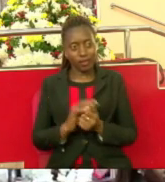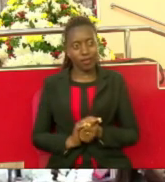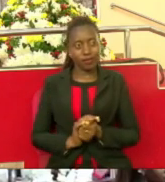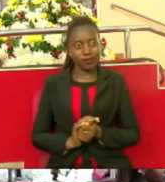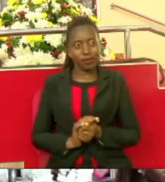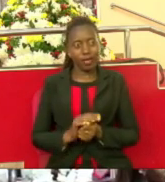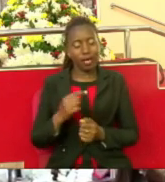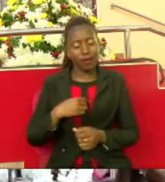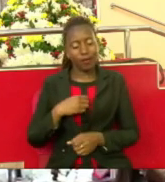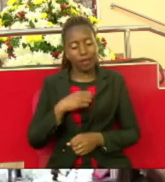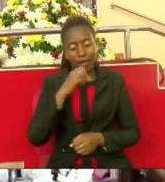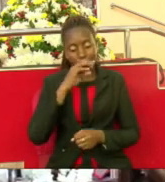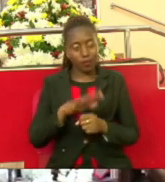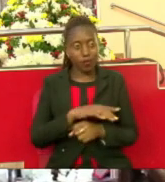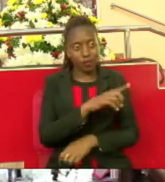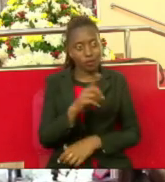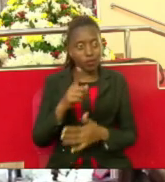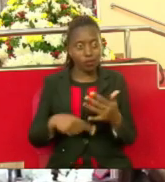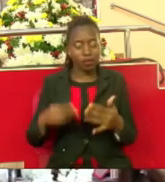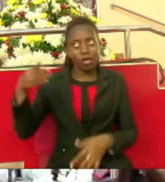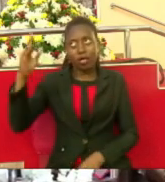the parent and the teacher are working together,